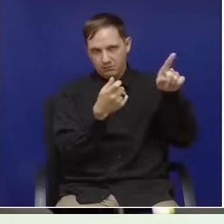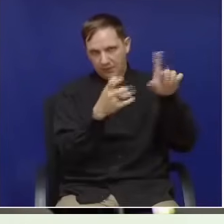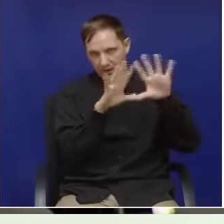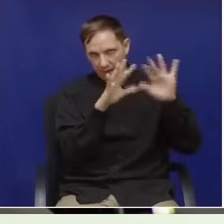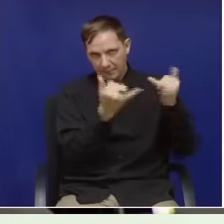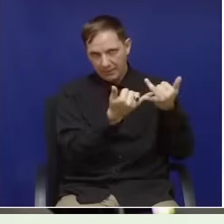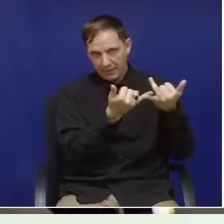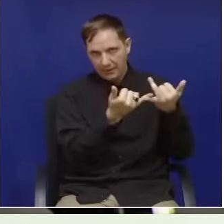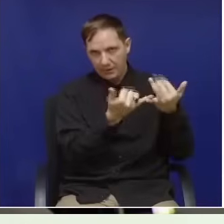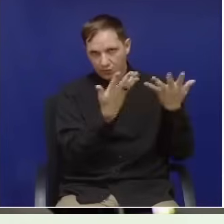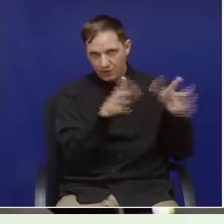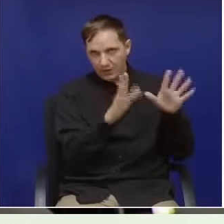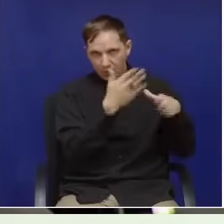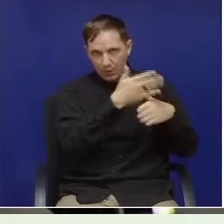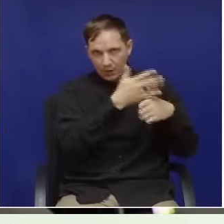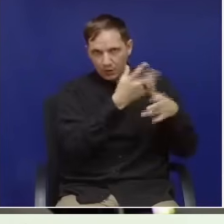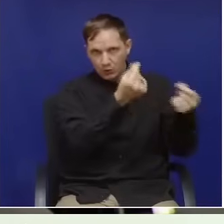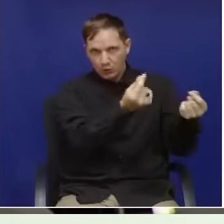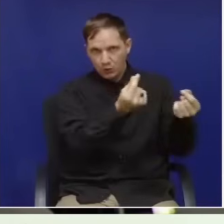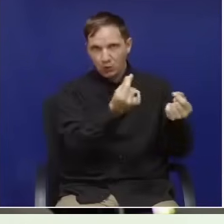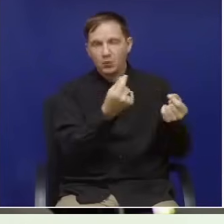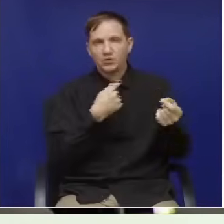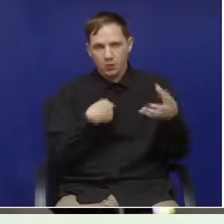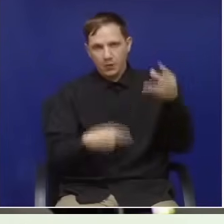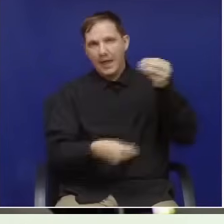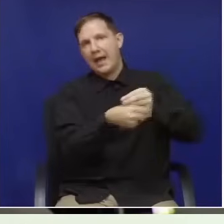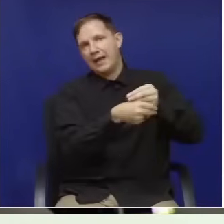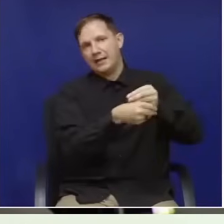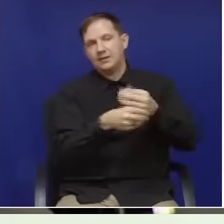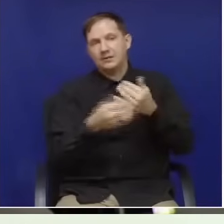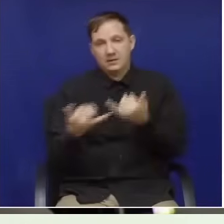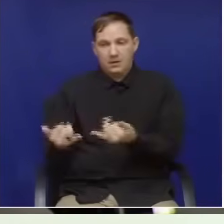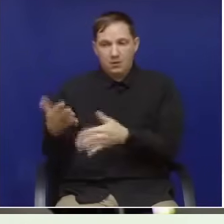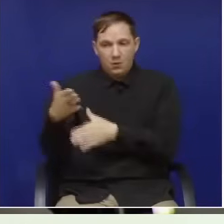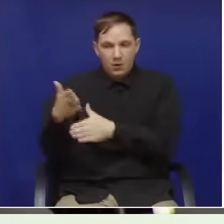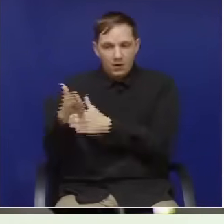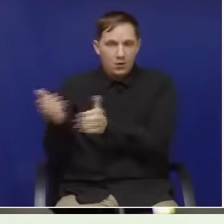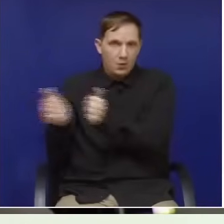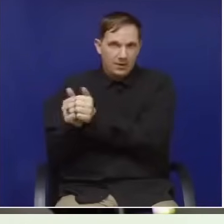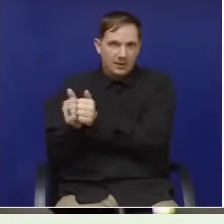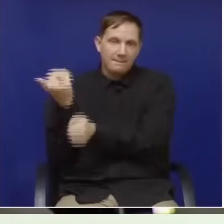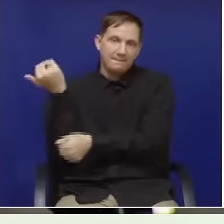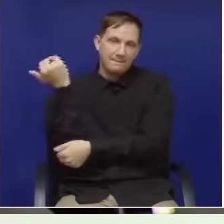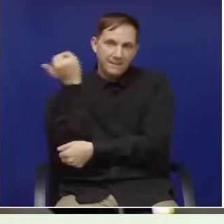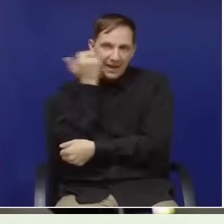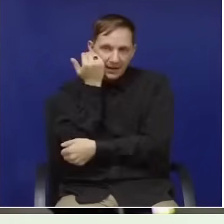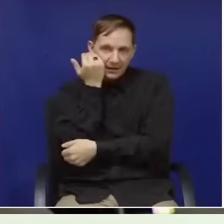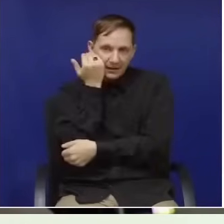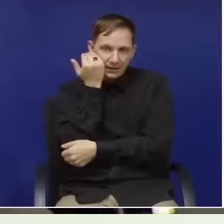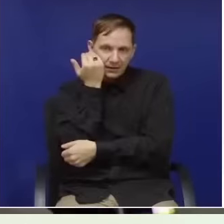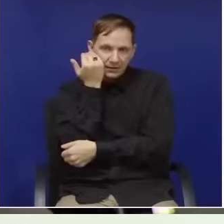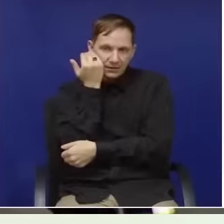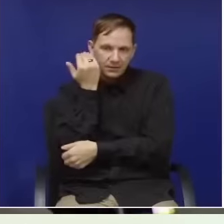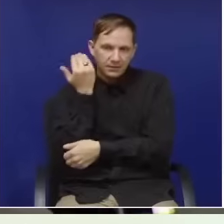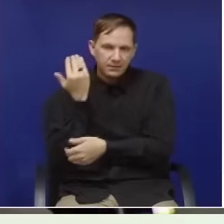have the banks that we are partnering with. So the question really is